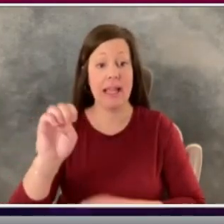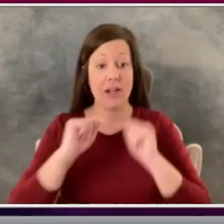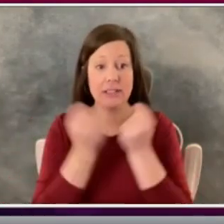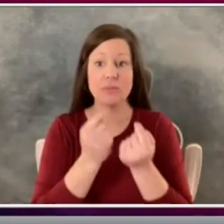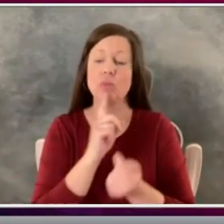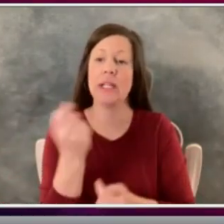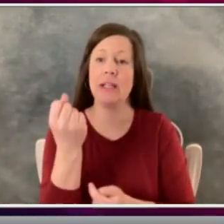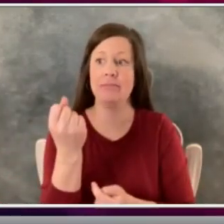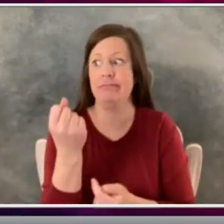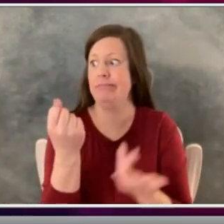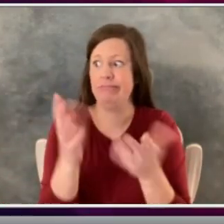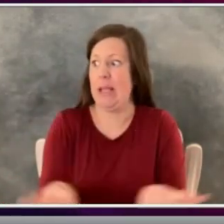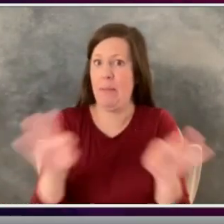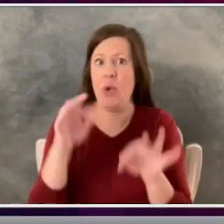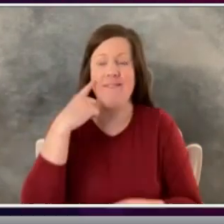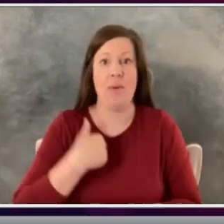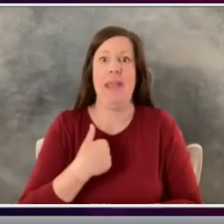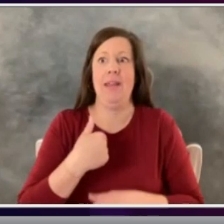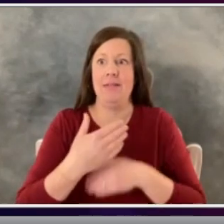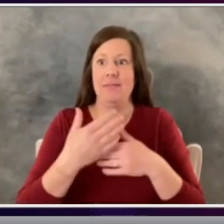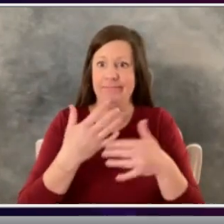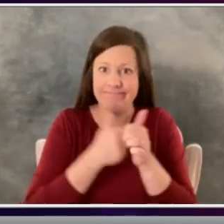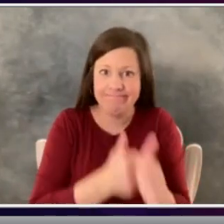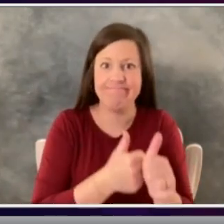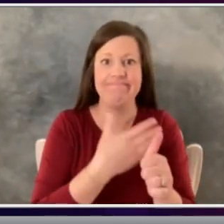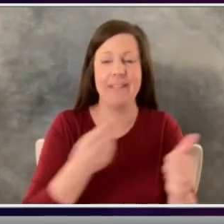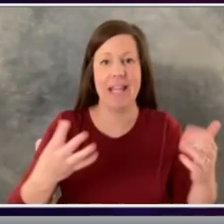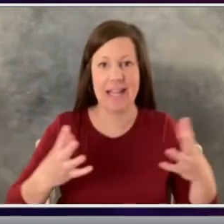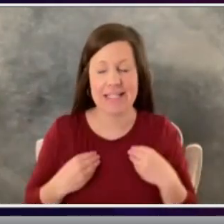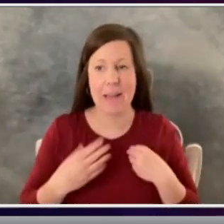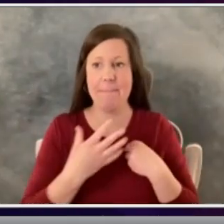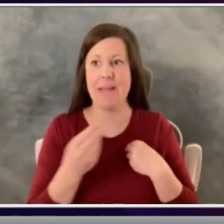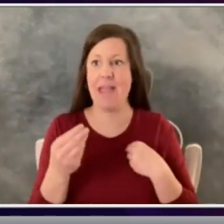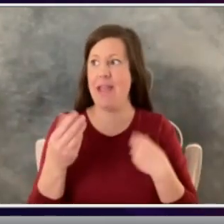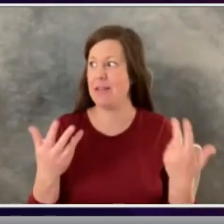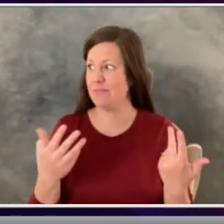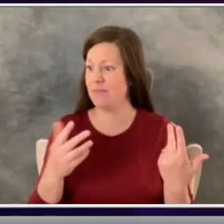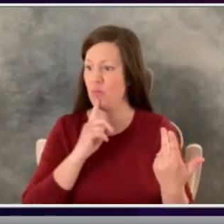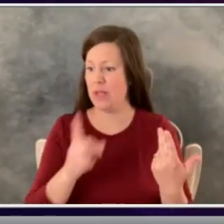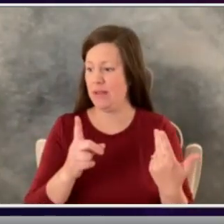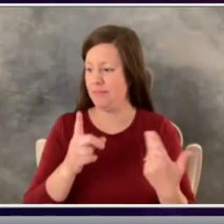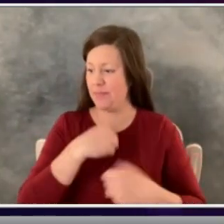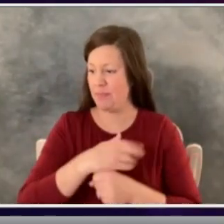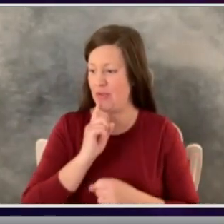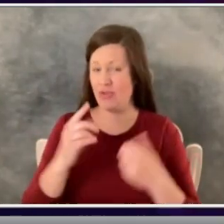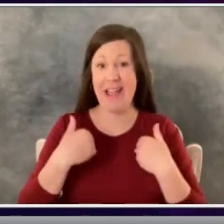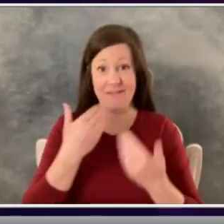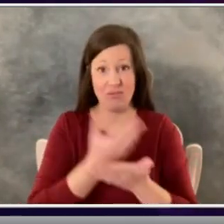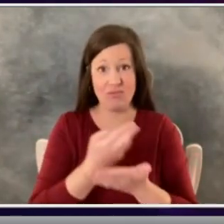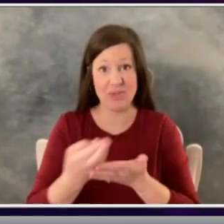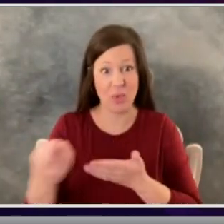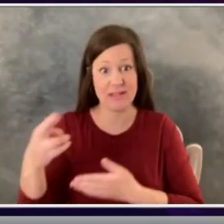me to take on and to accept, and to surround myself with these resources to